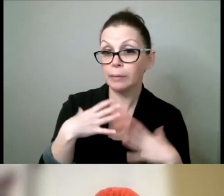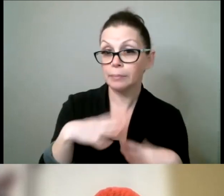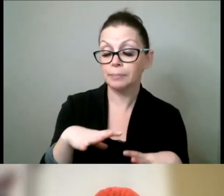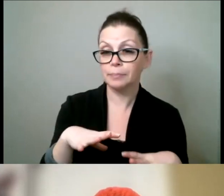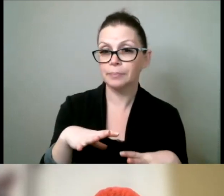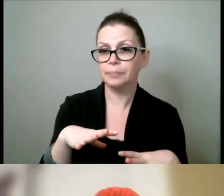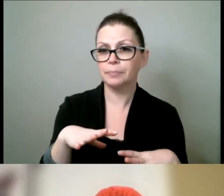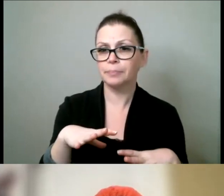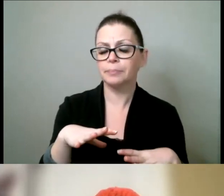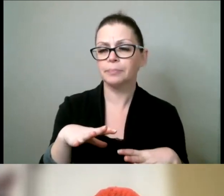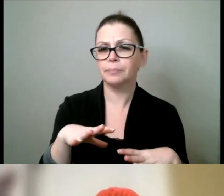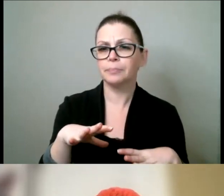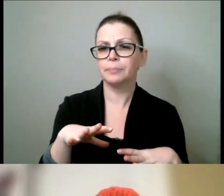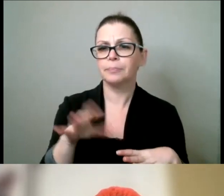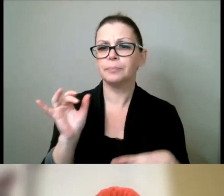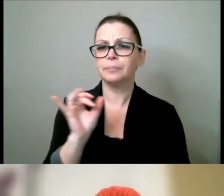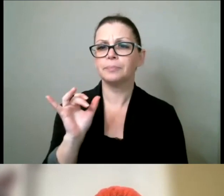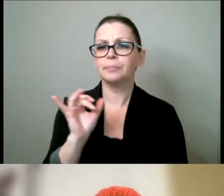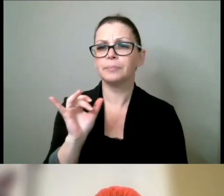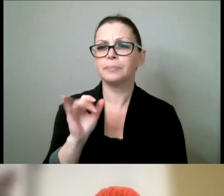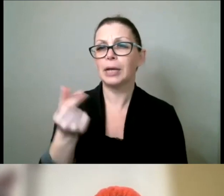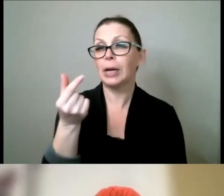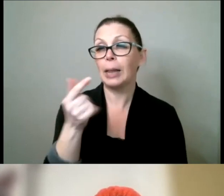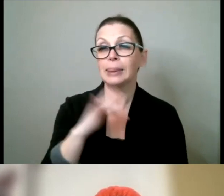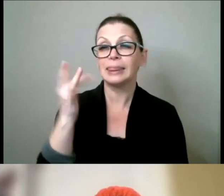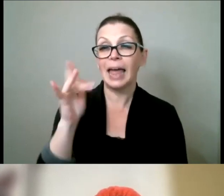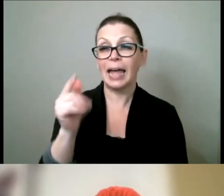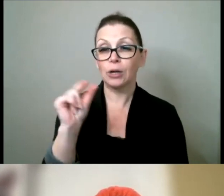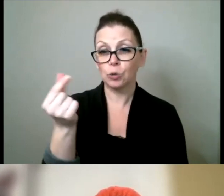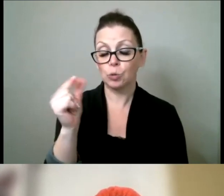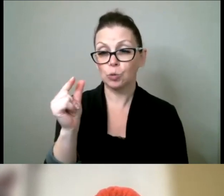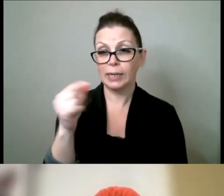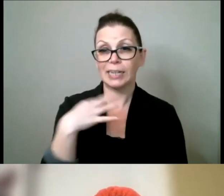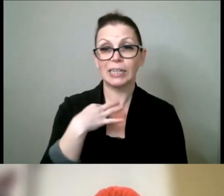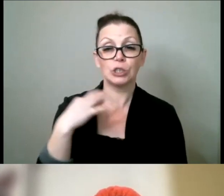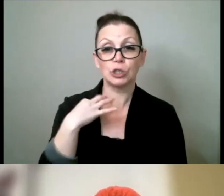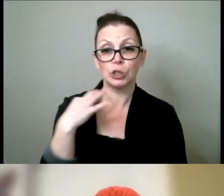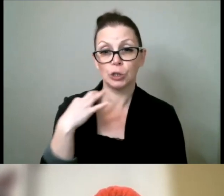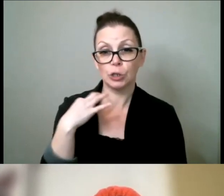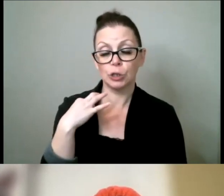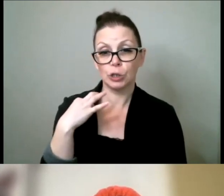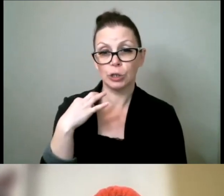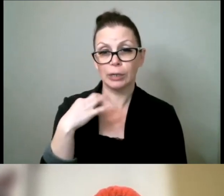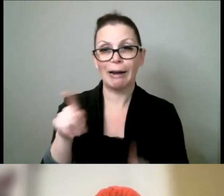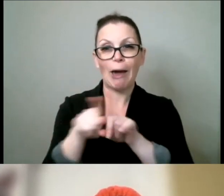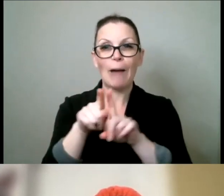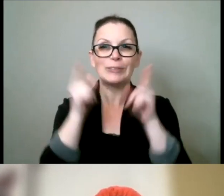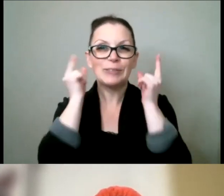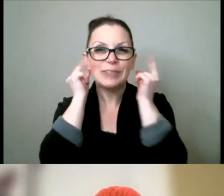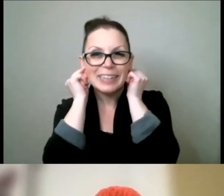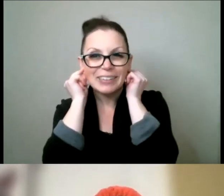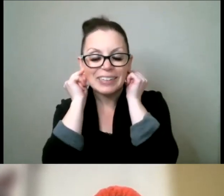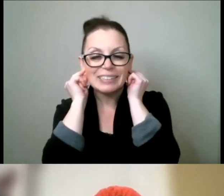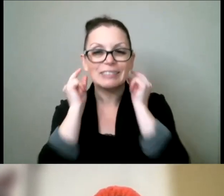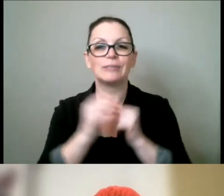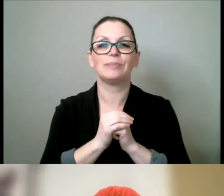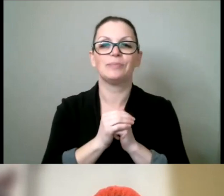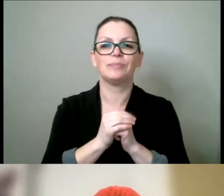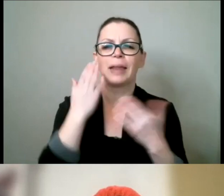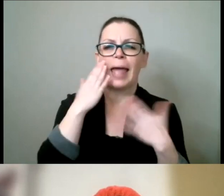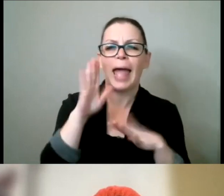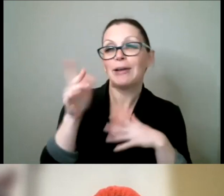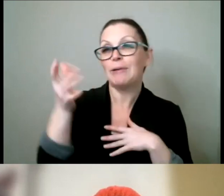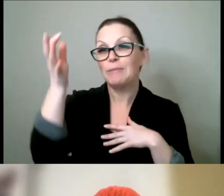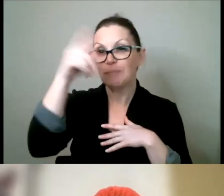like a lime green top and light green earrings and long black